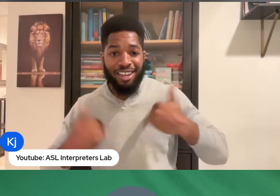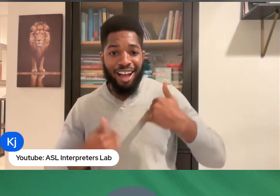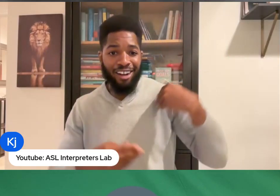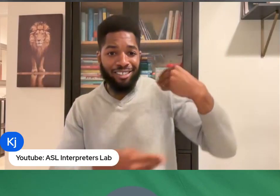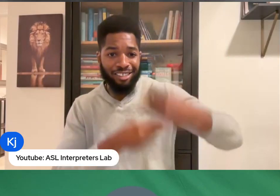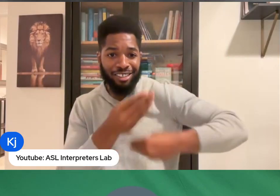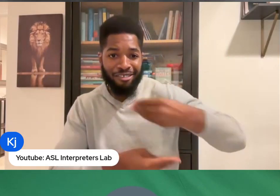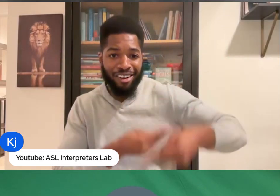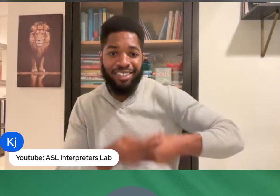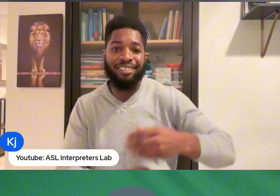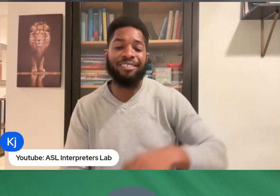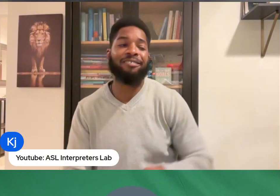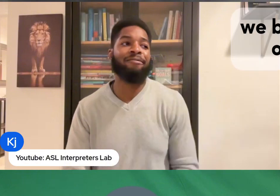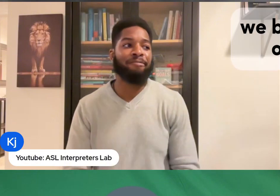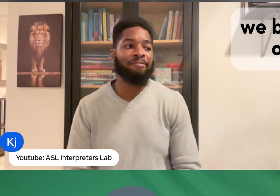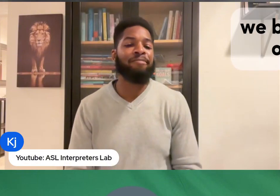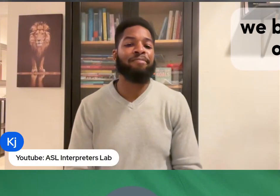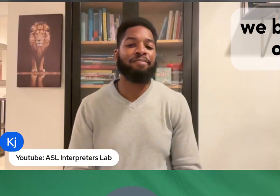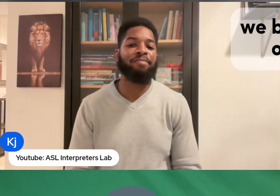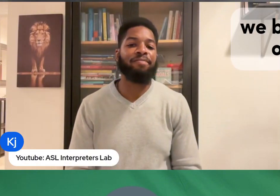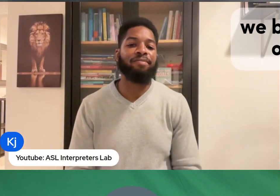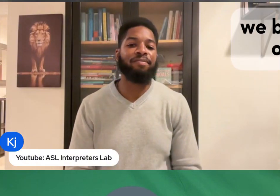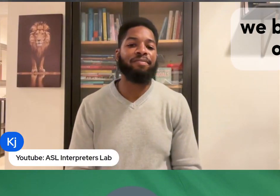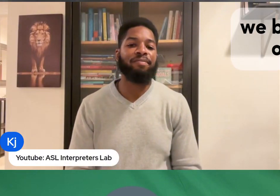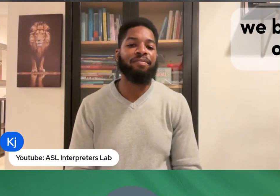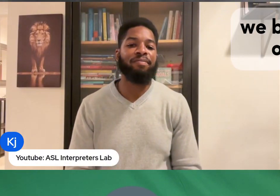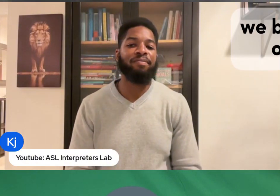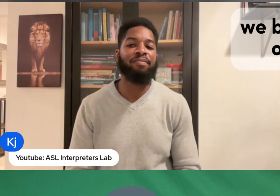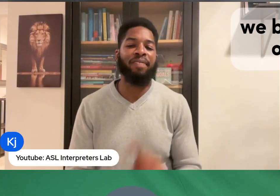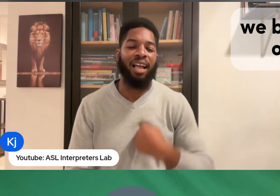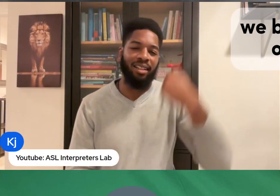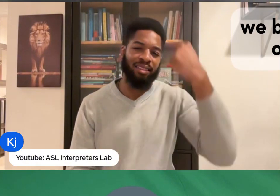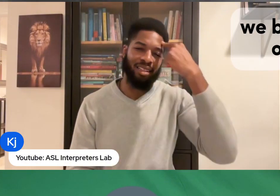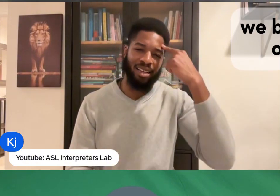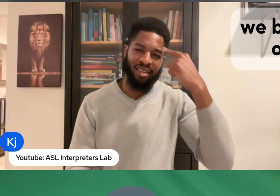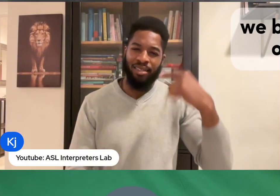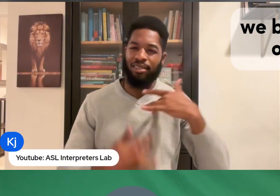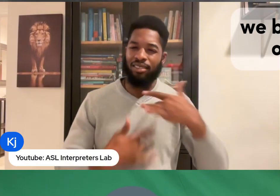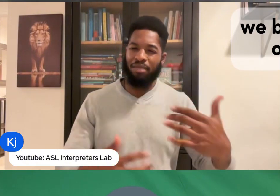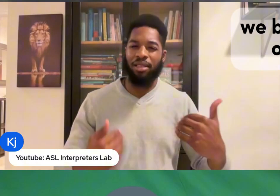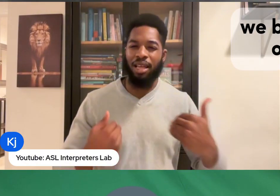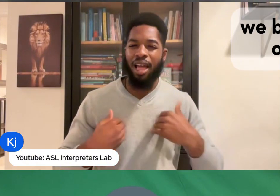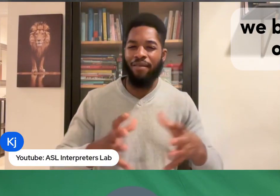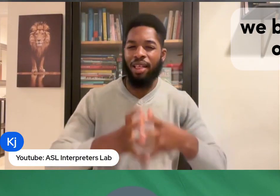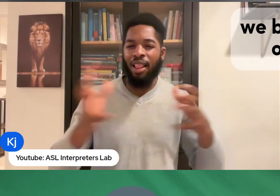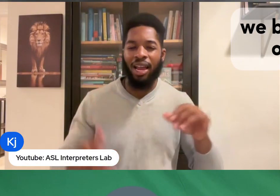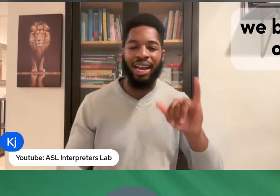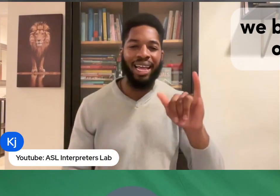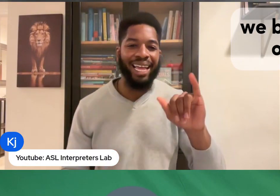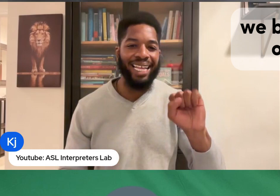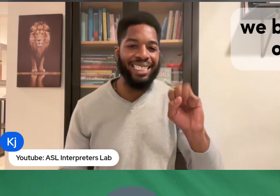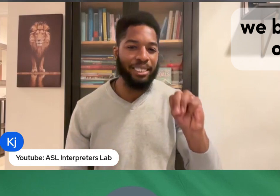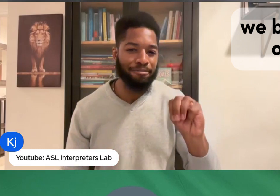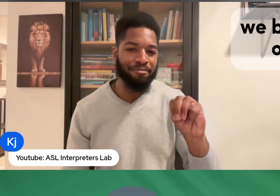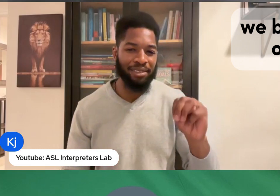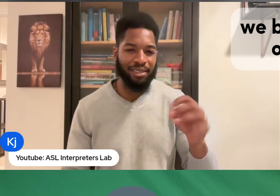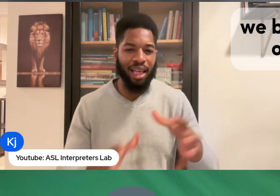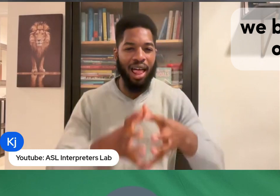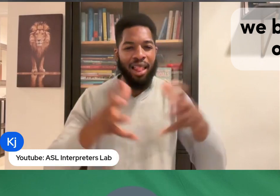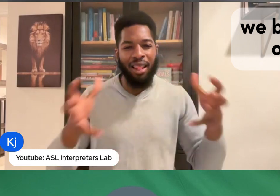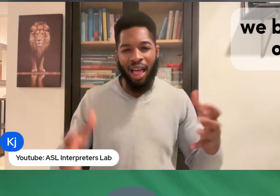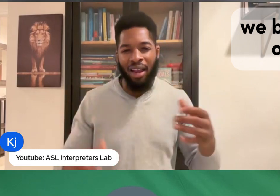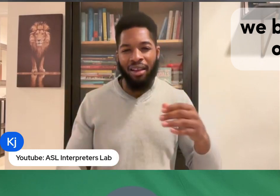um, we bring a lot of isms to our point of view,